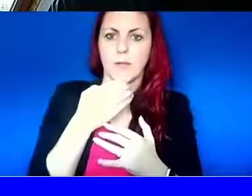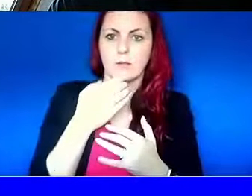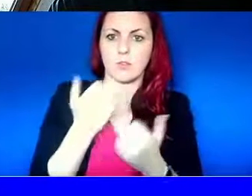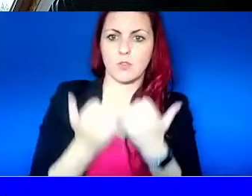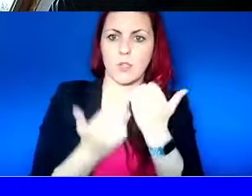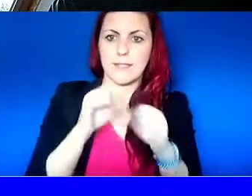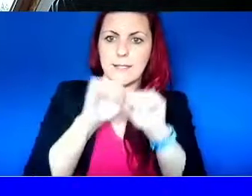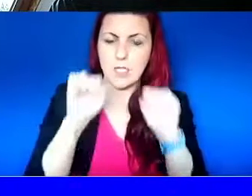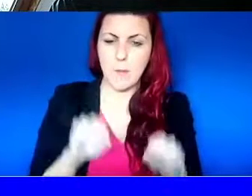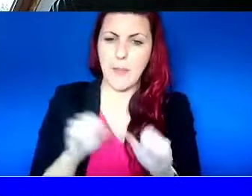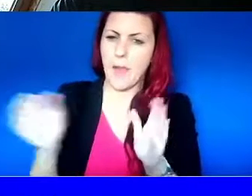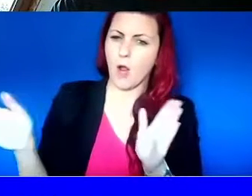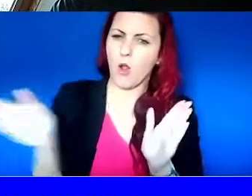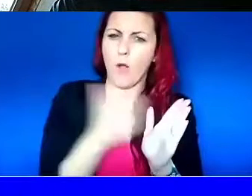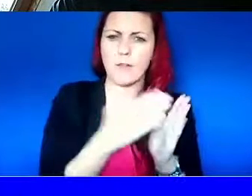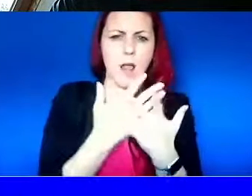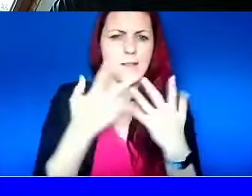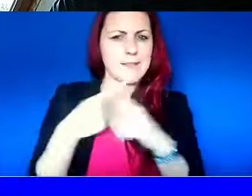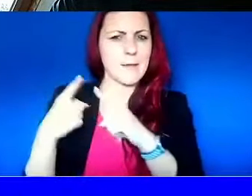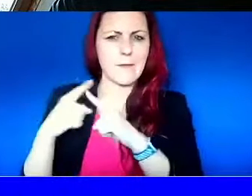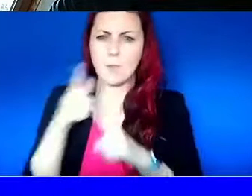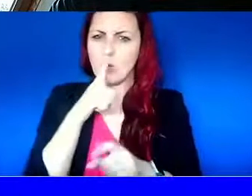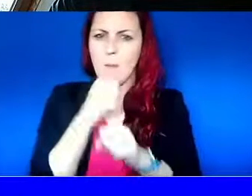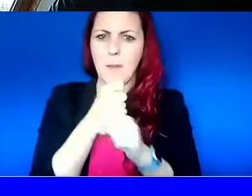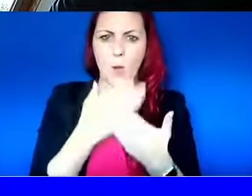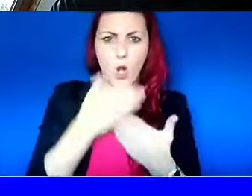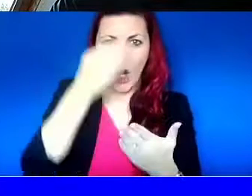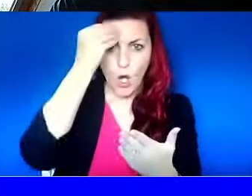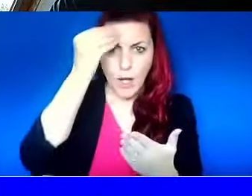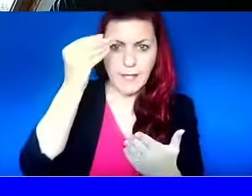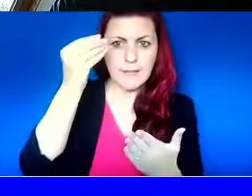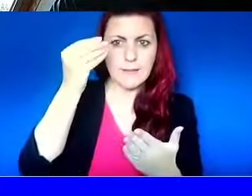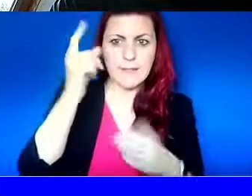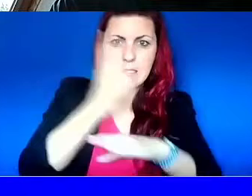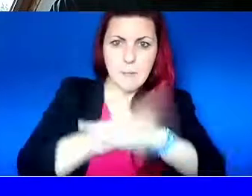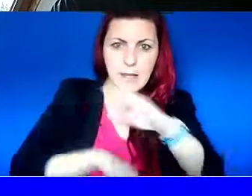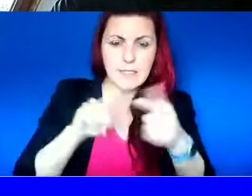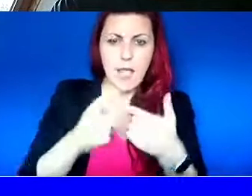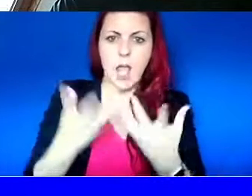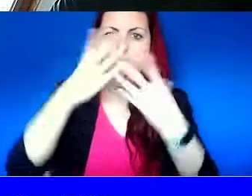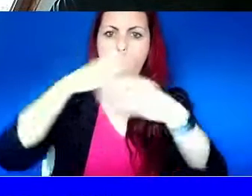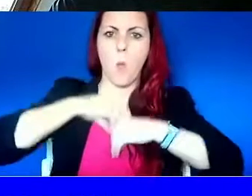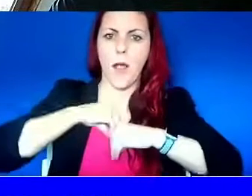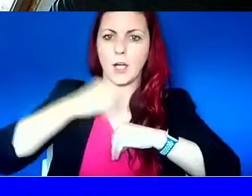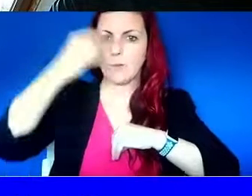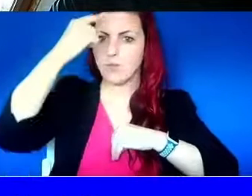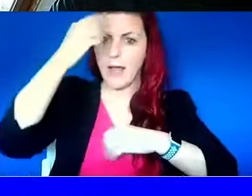of conditions, things like learning disability, acquired brain injury,